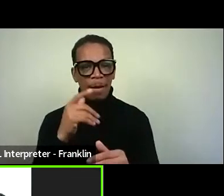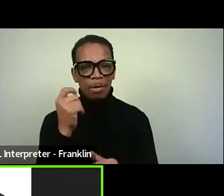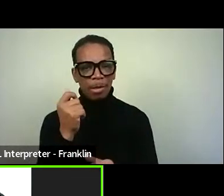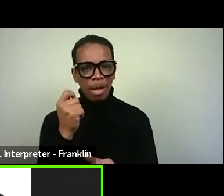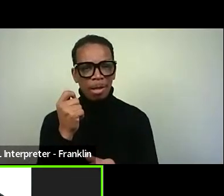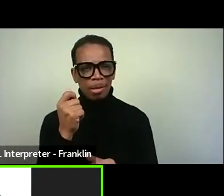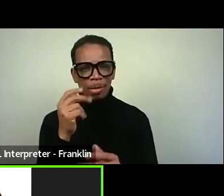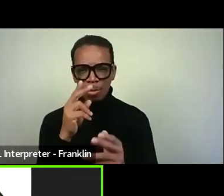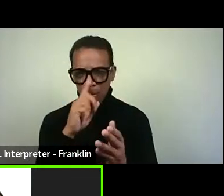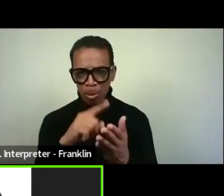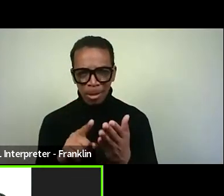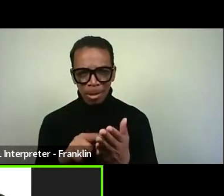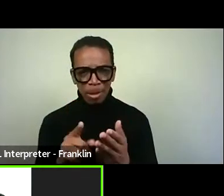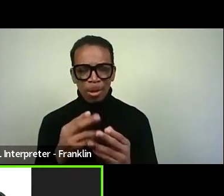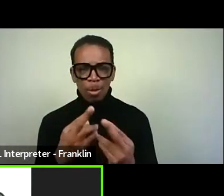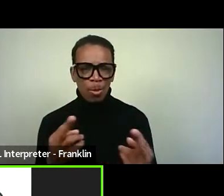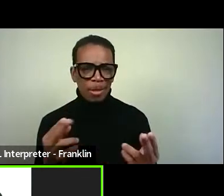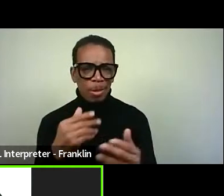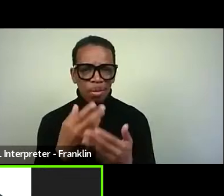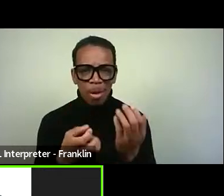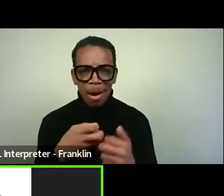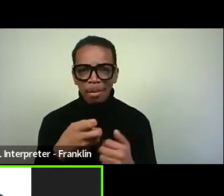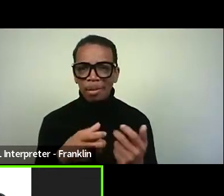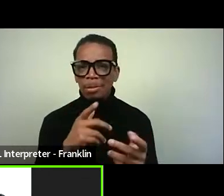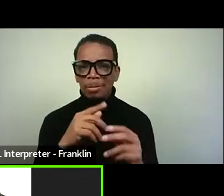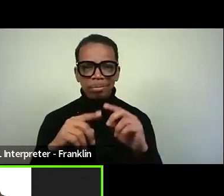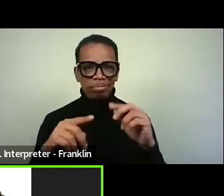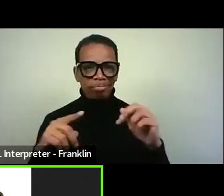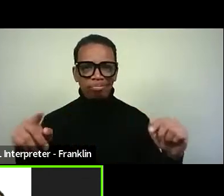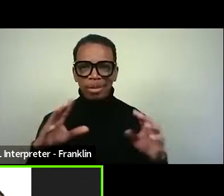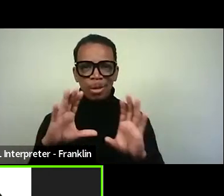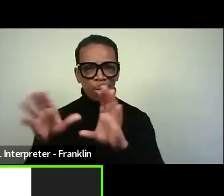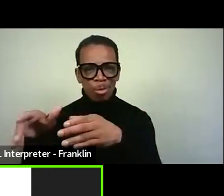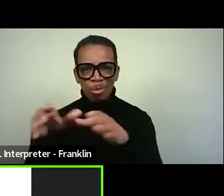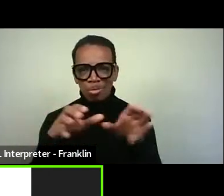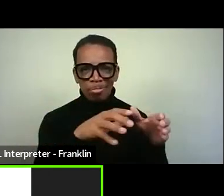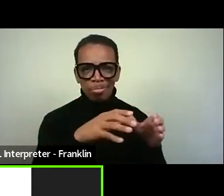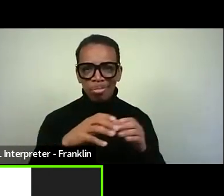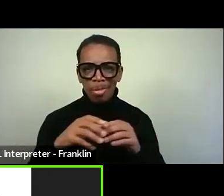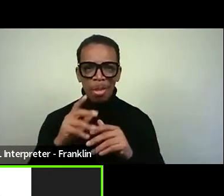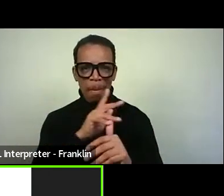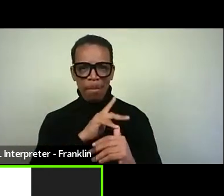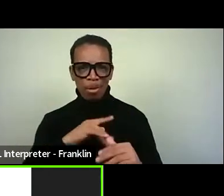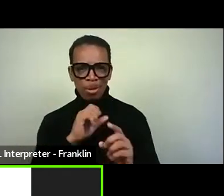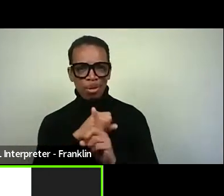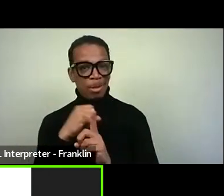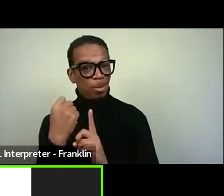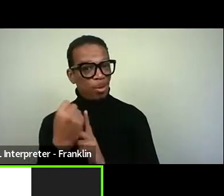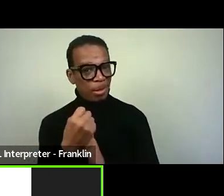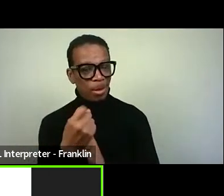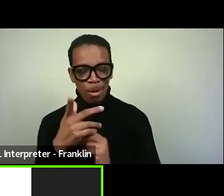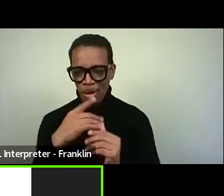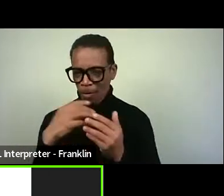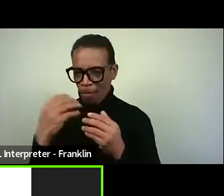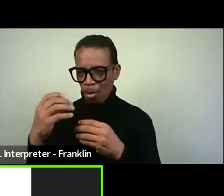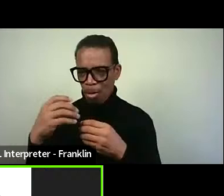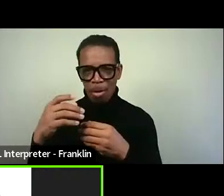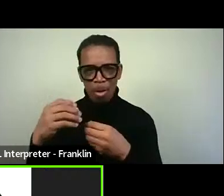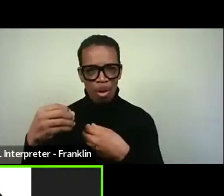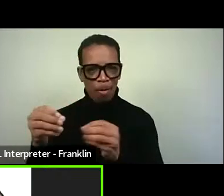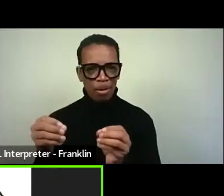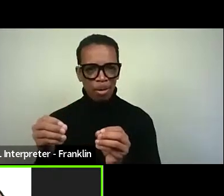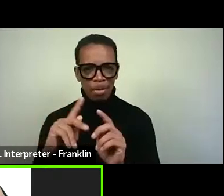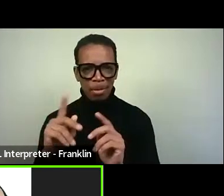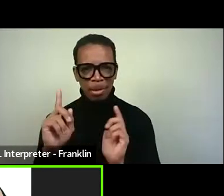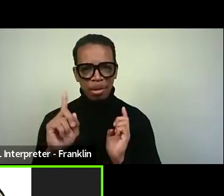situations for different diverse groups' personal situations. And we have offices where people can talk